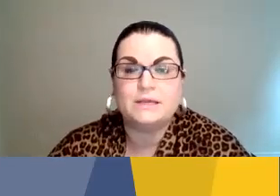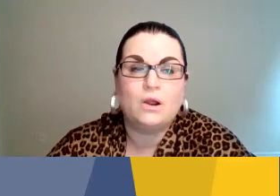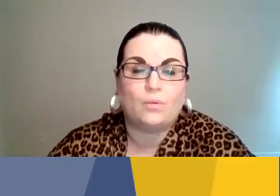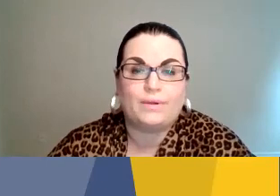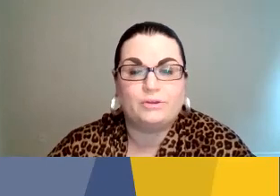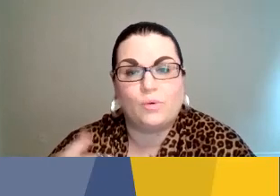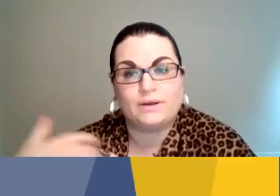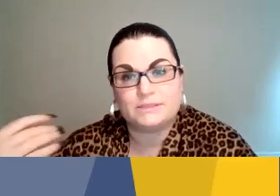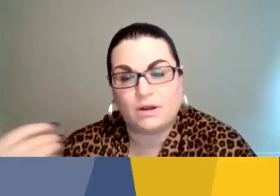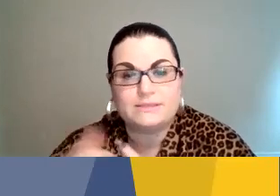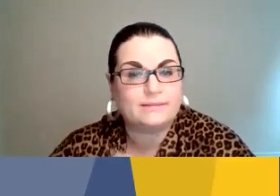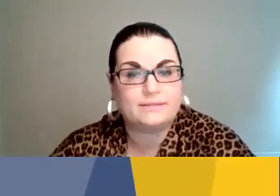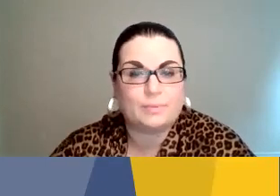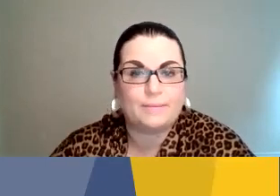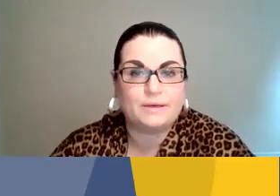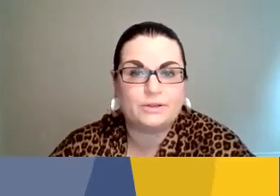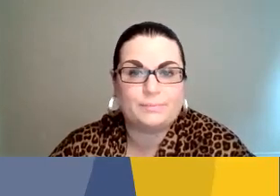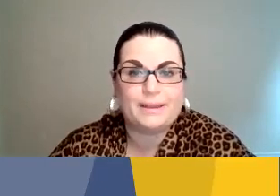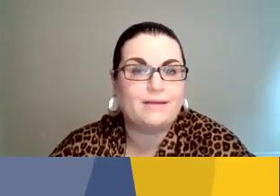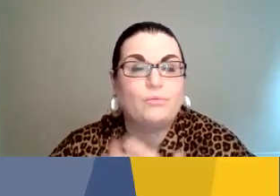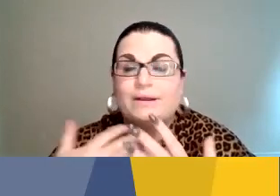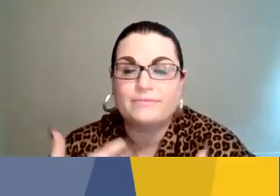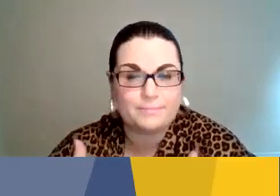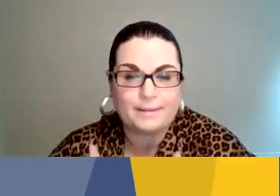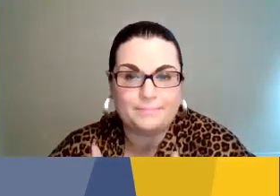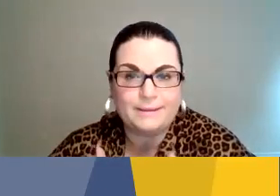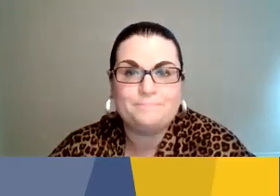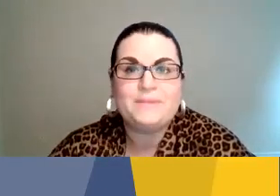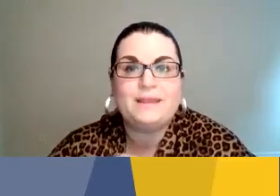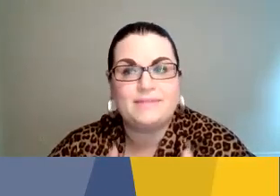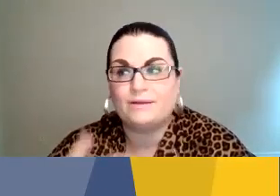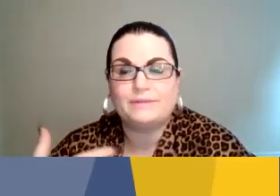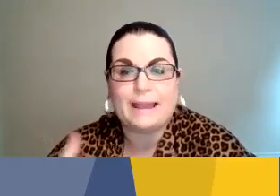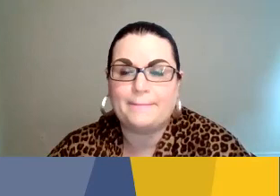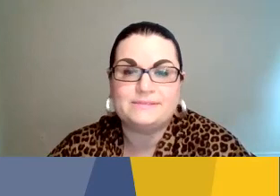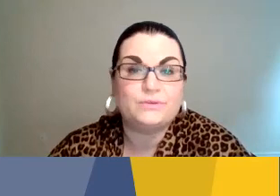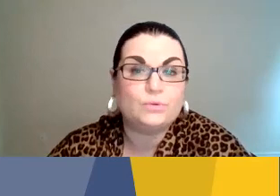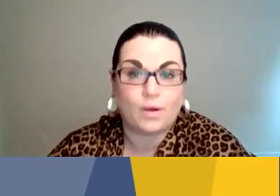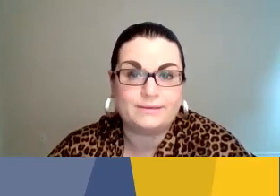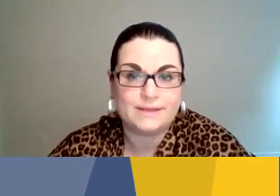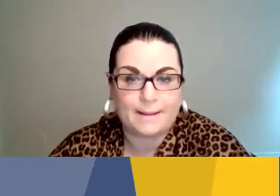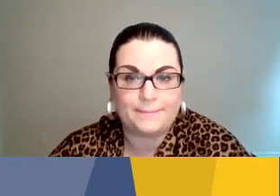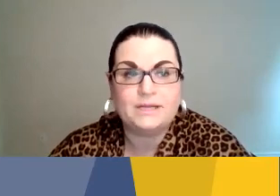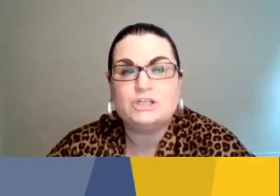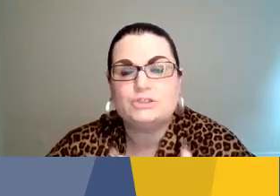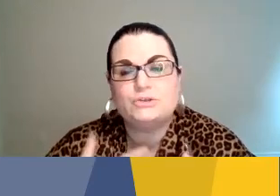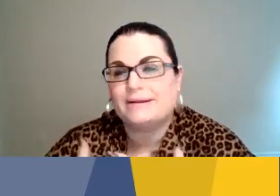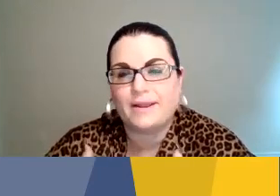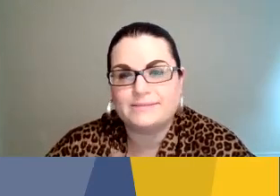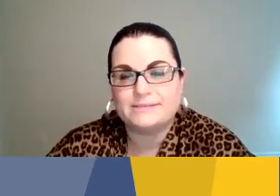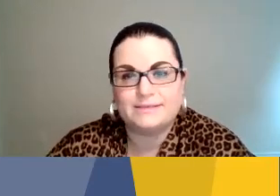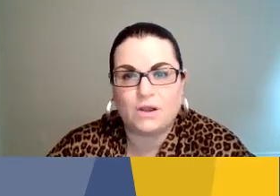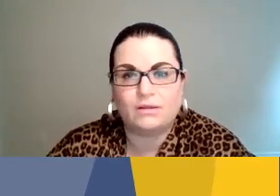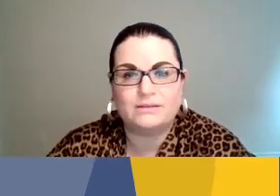complaint or whether you want us to contact the department on your behalf, whatever it may be, that only happens if you want it to happen. So don't